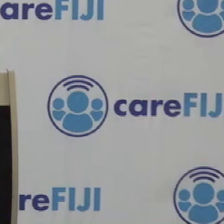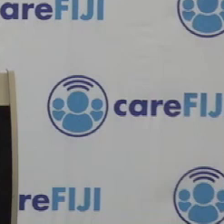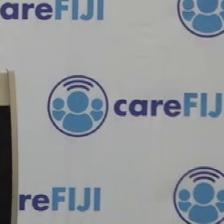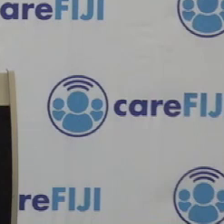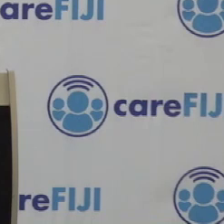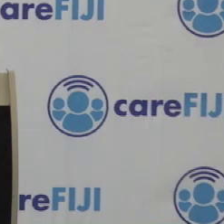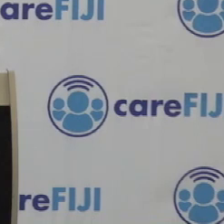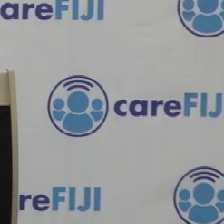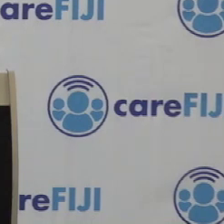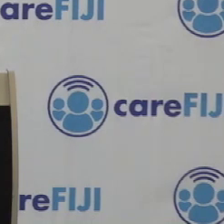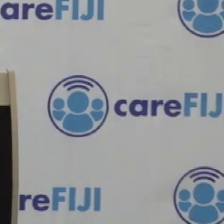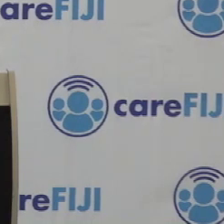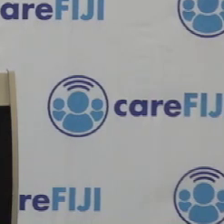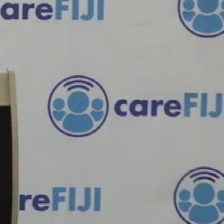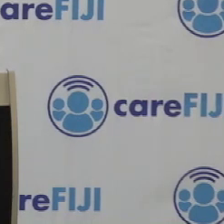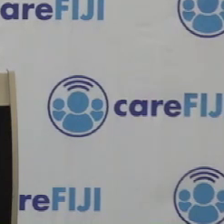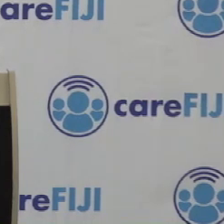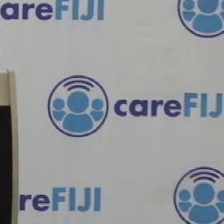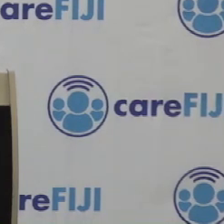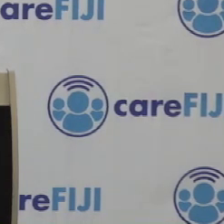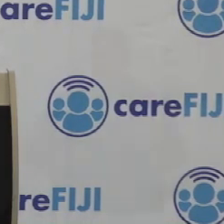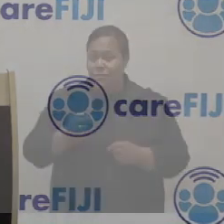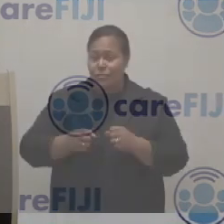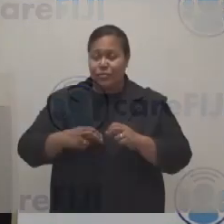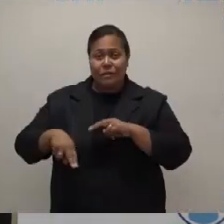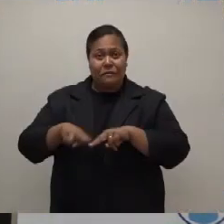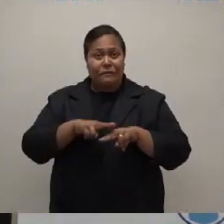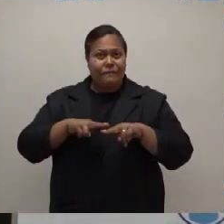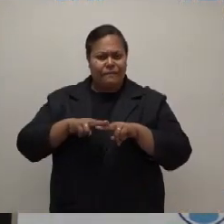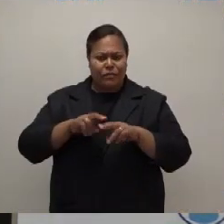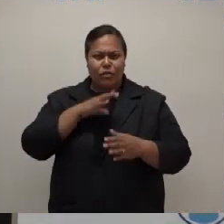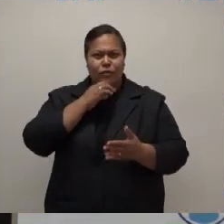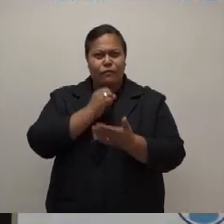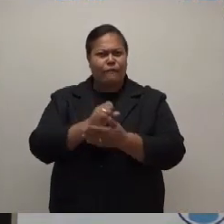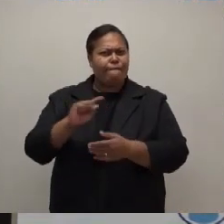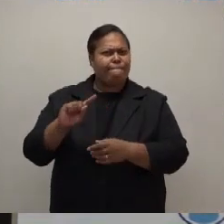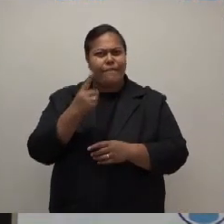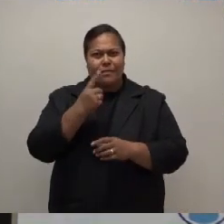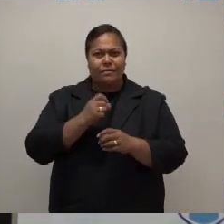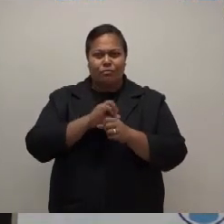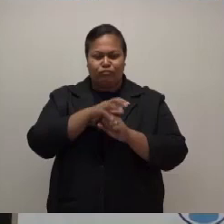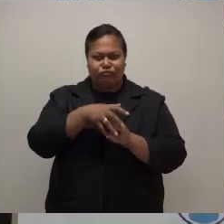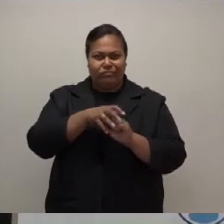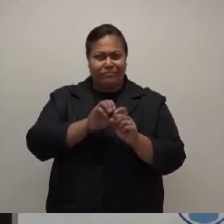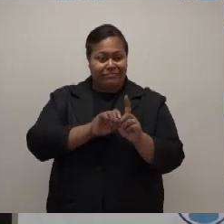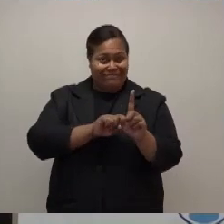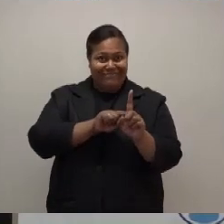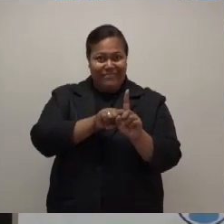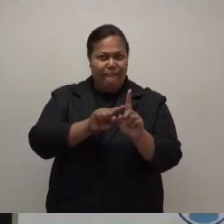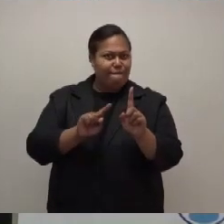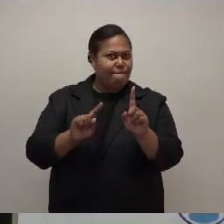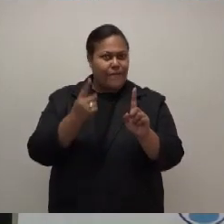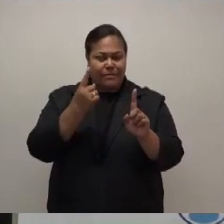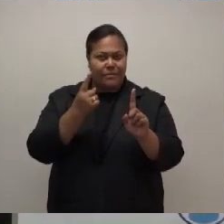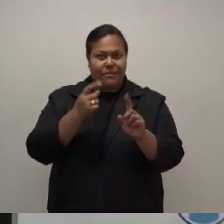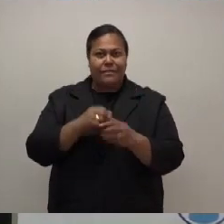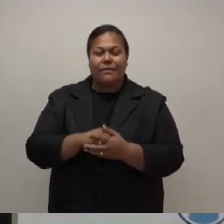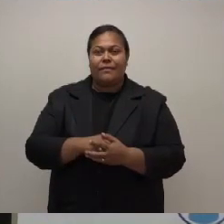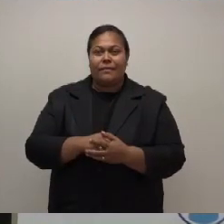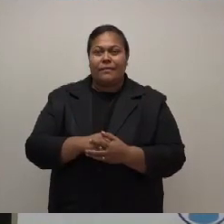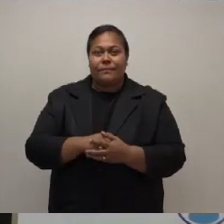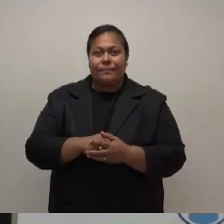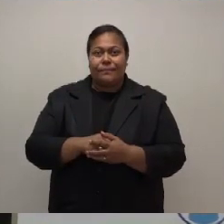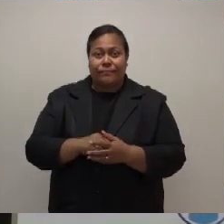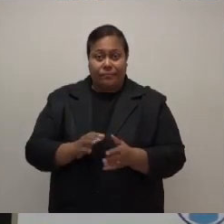On the 19th of March, Fiji confirmed our first case of the coronavirus. Finally, faced